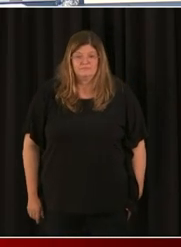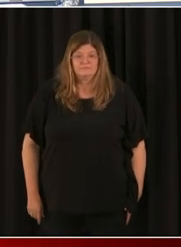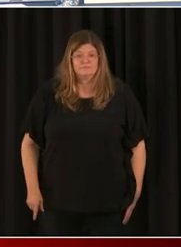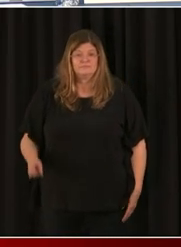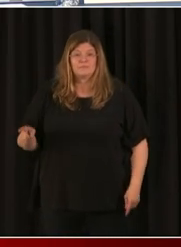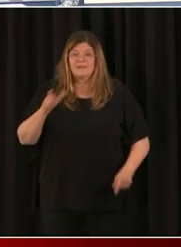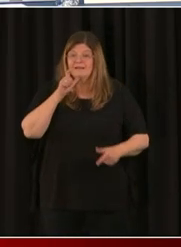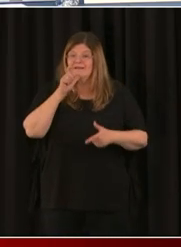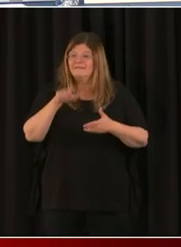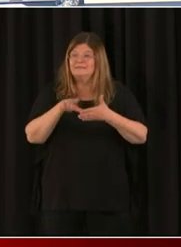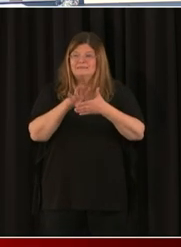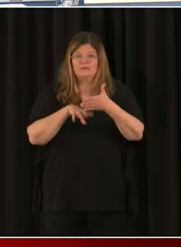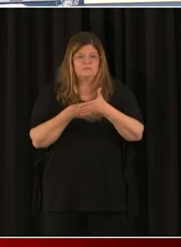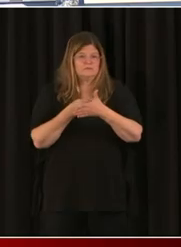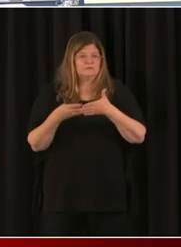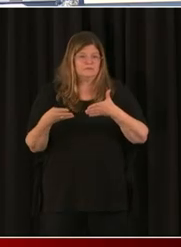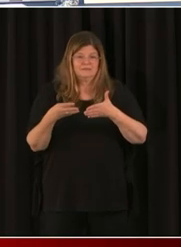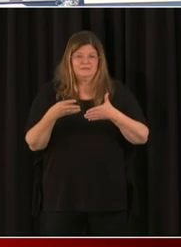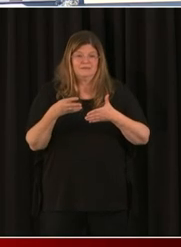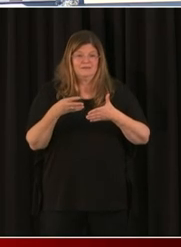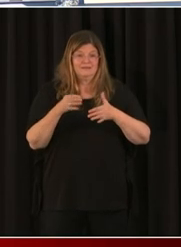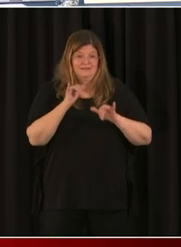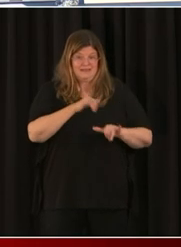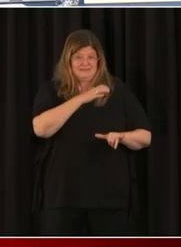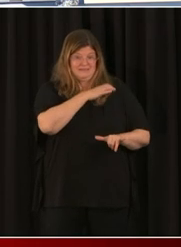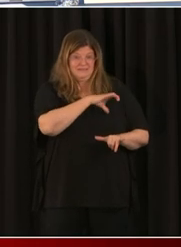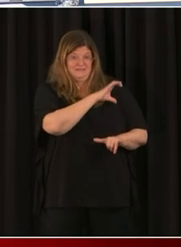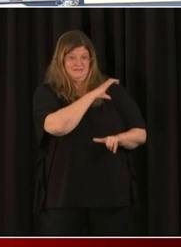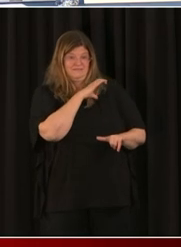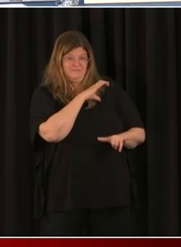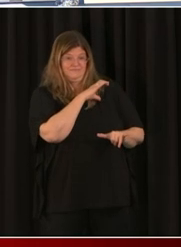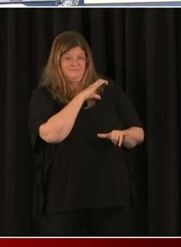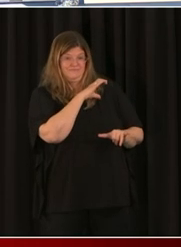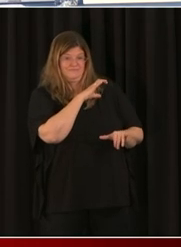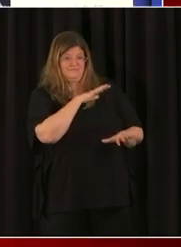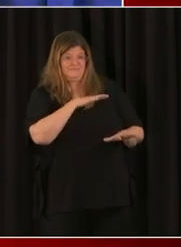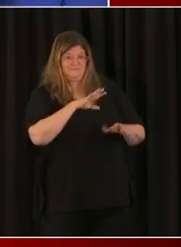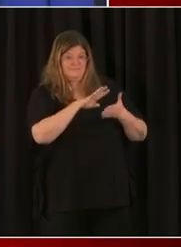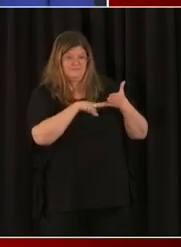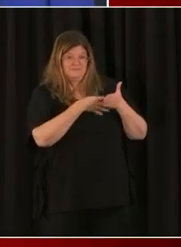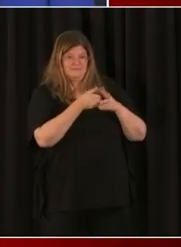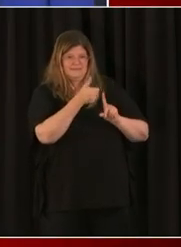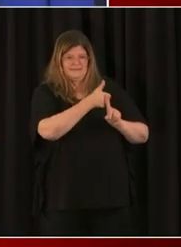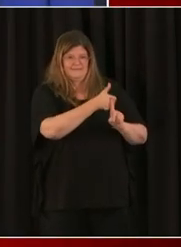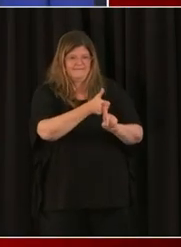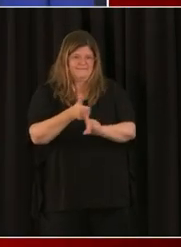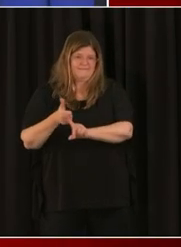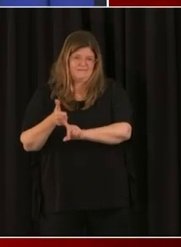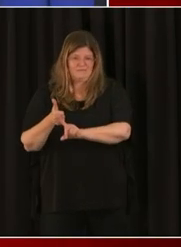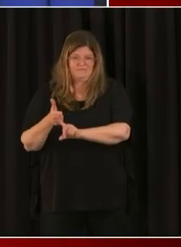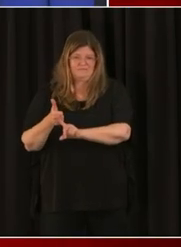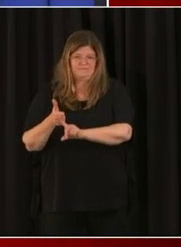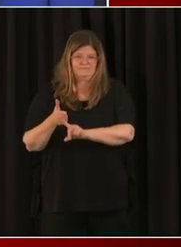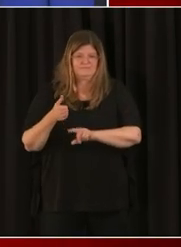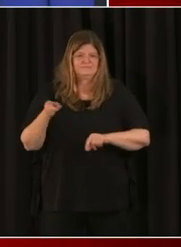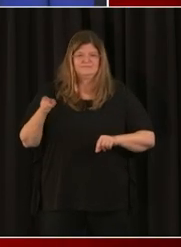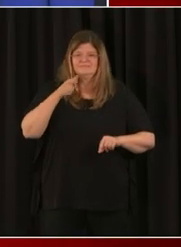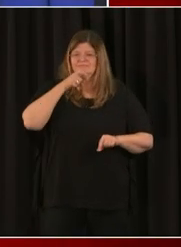to schedule an appointment. Those clinics are scheduled, and their follow-up second dose vaccines will be scheduled as well.